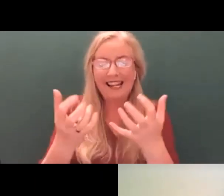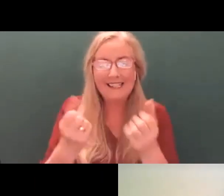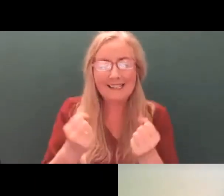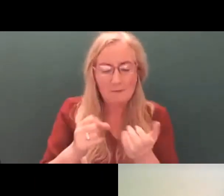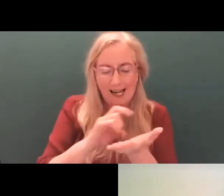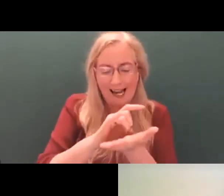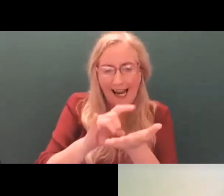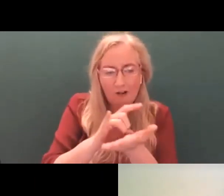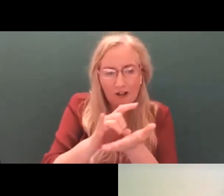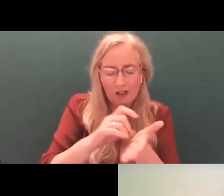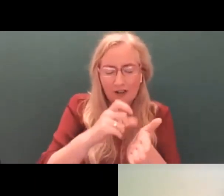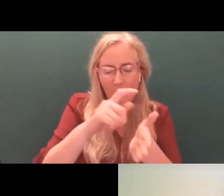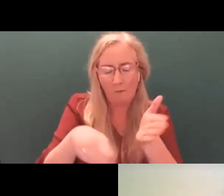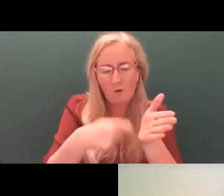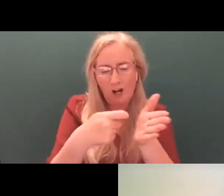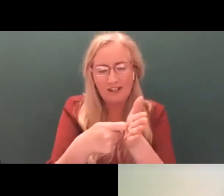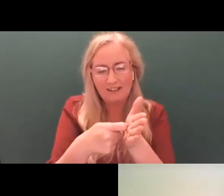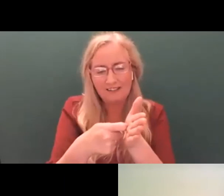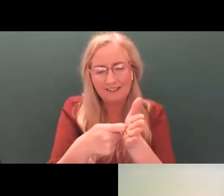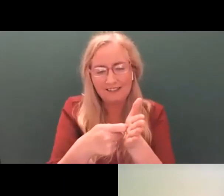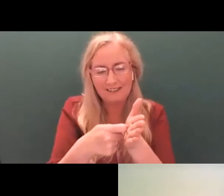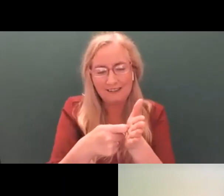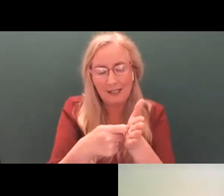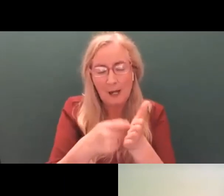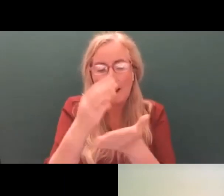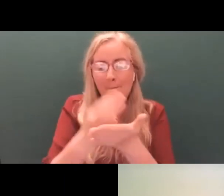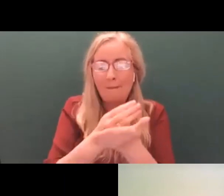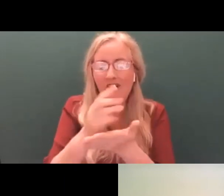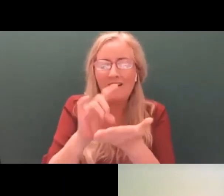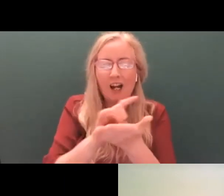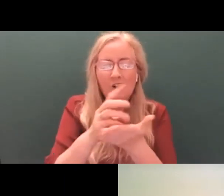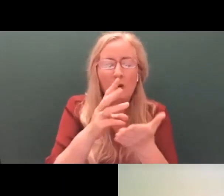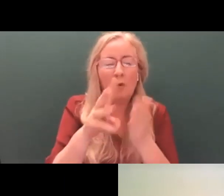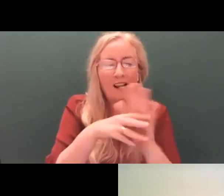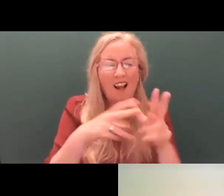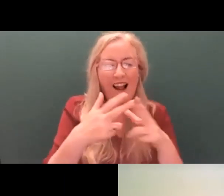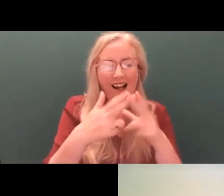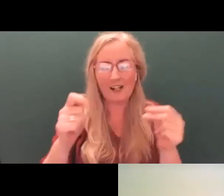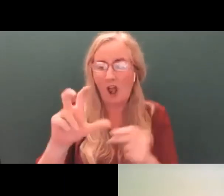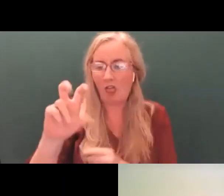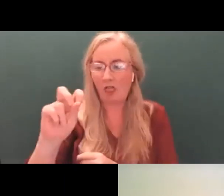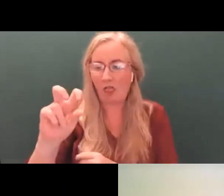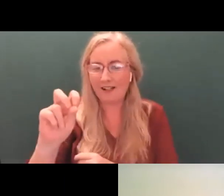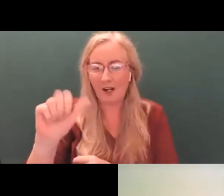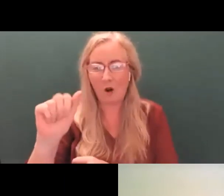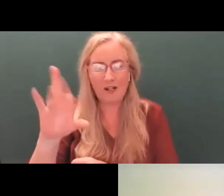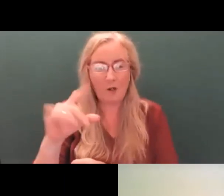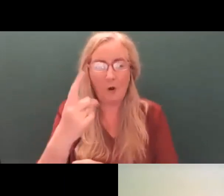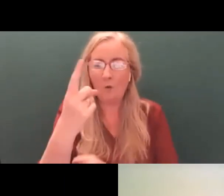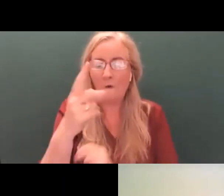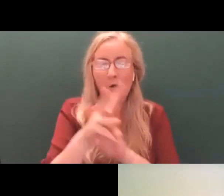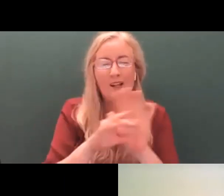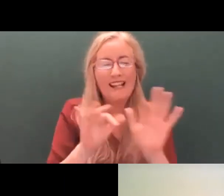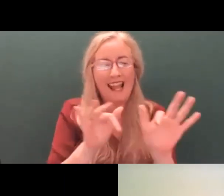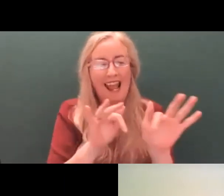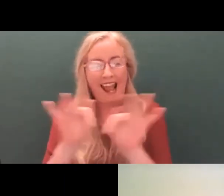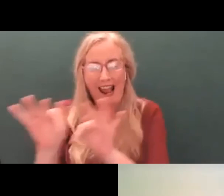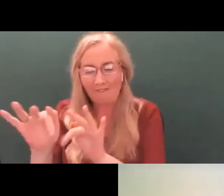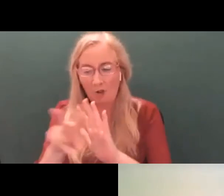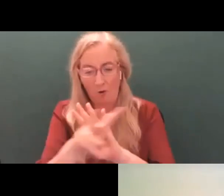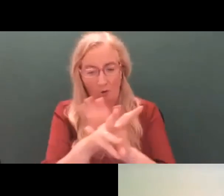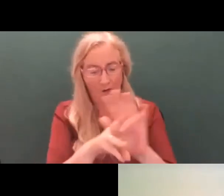heritage projects as part of Heritage Week until the 30th of August, which is the week after Heritage